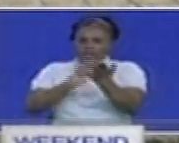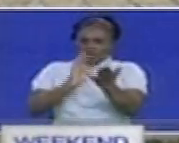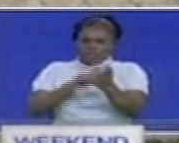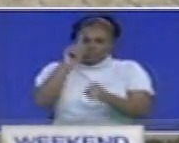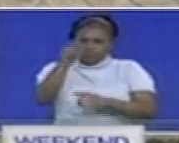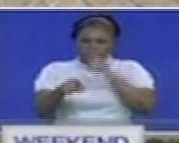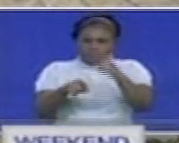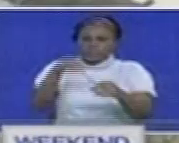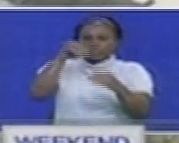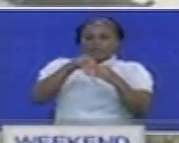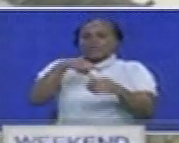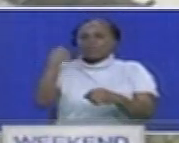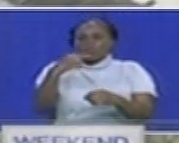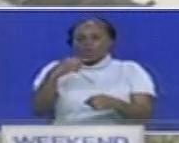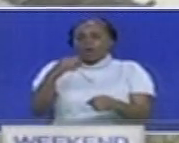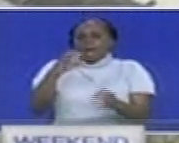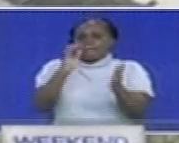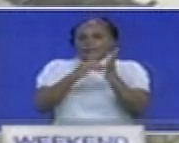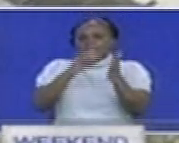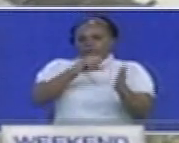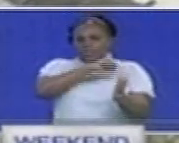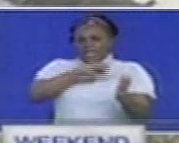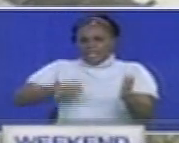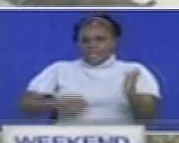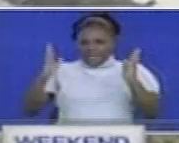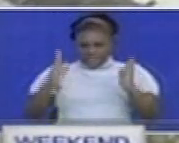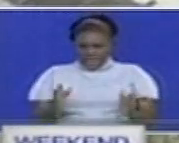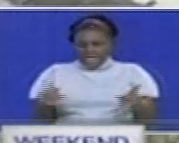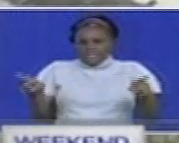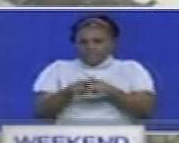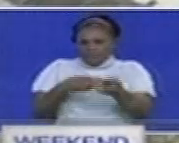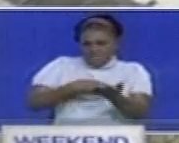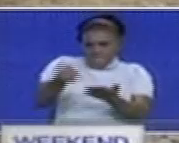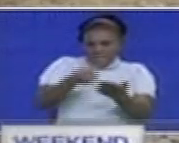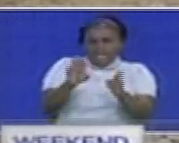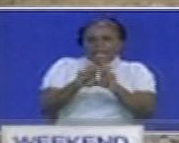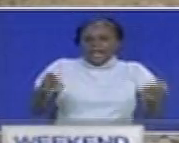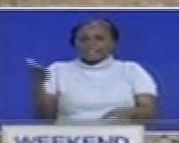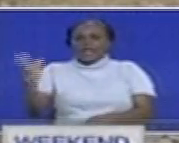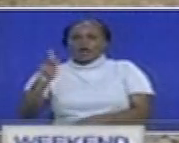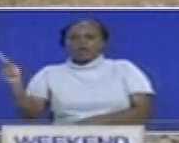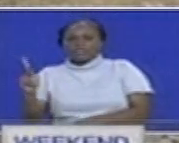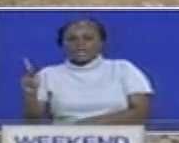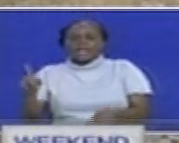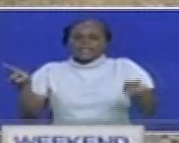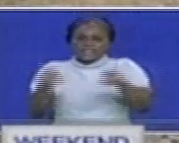of, among others, Machakos Senator Johnston Mudhama over the sale of the ranch in Konza. But in